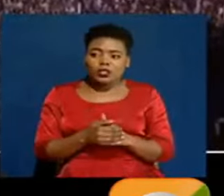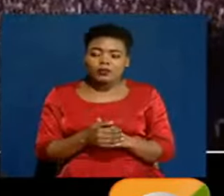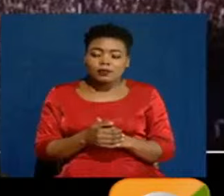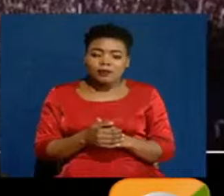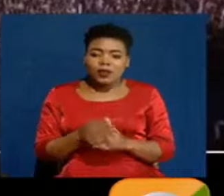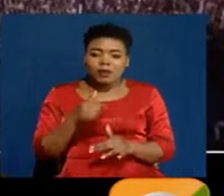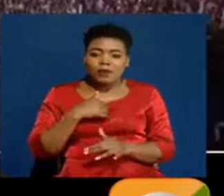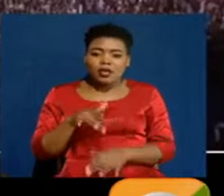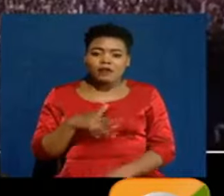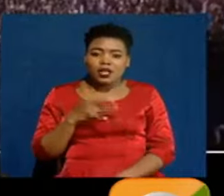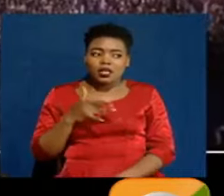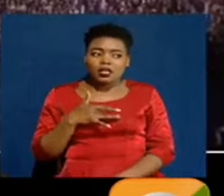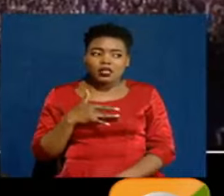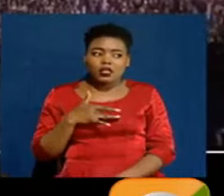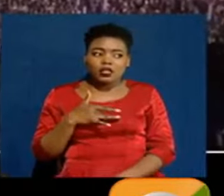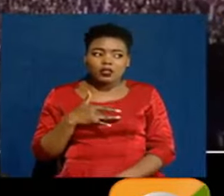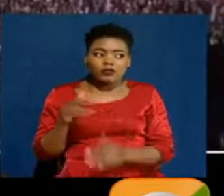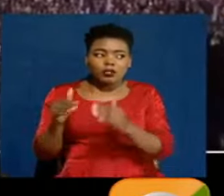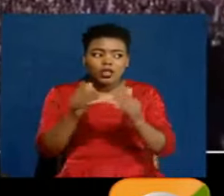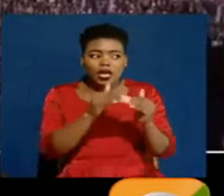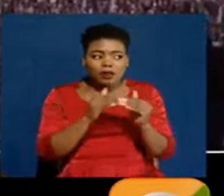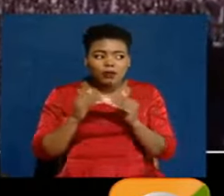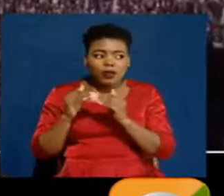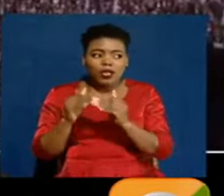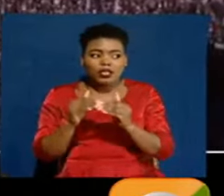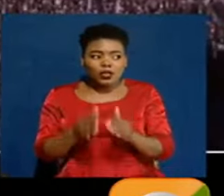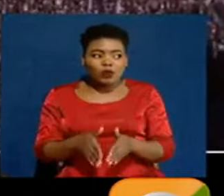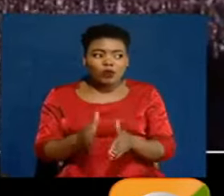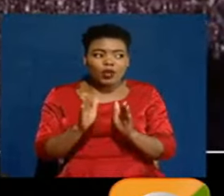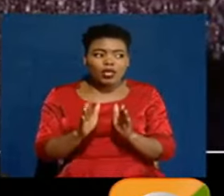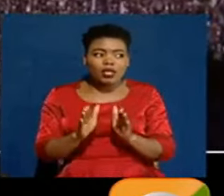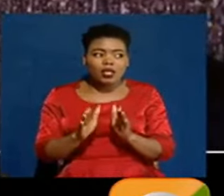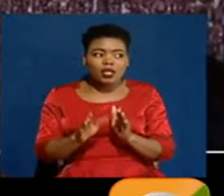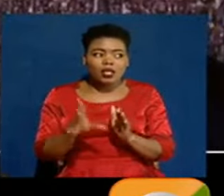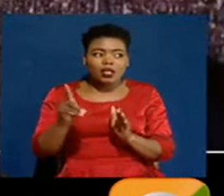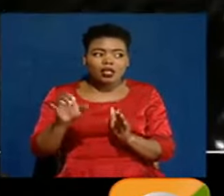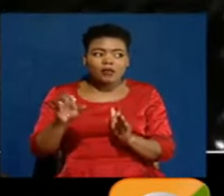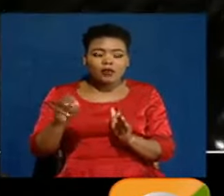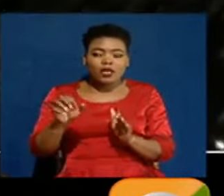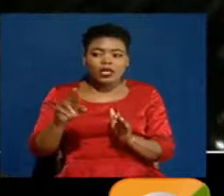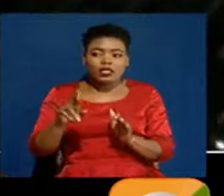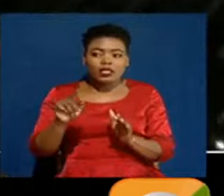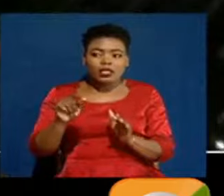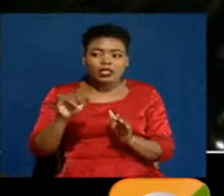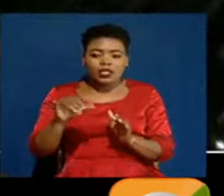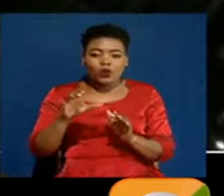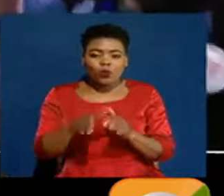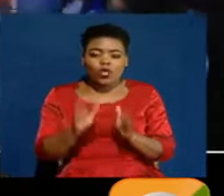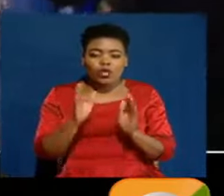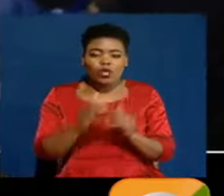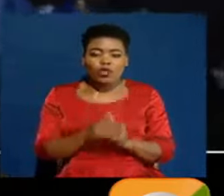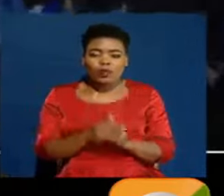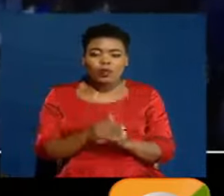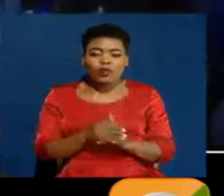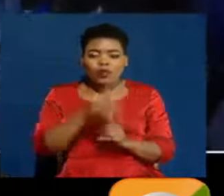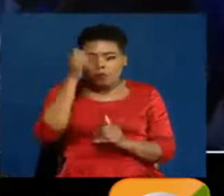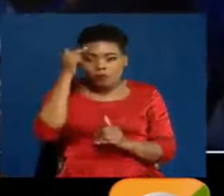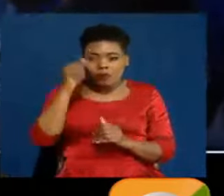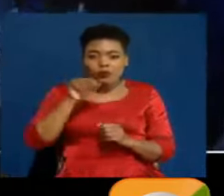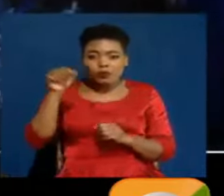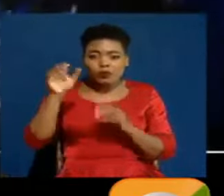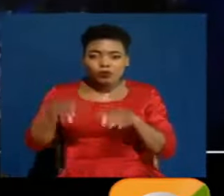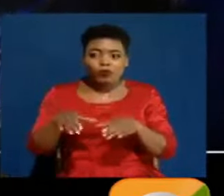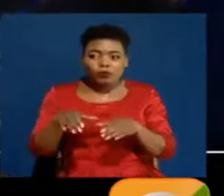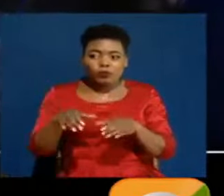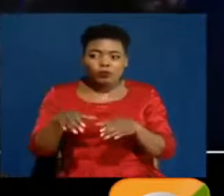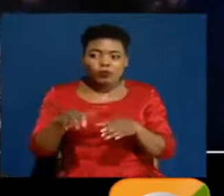of a Democrat strategy than just anything else, because the party stalwarts, to, in